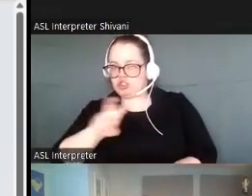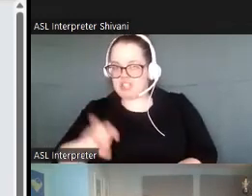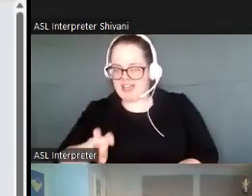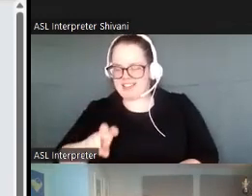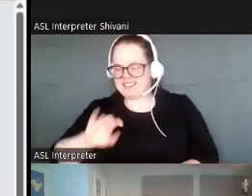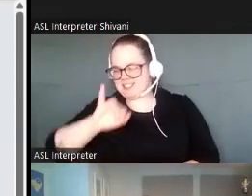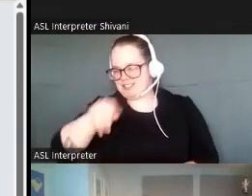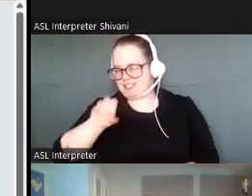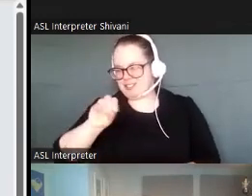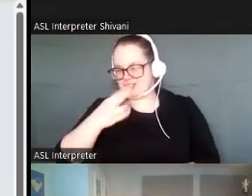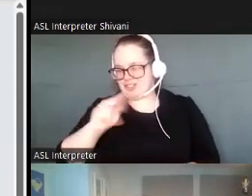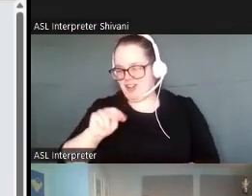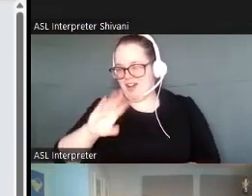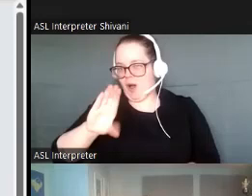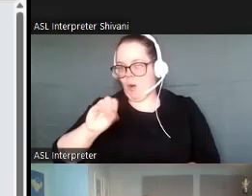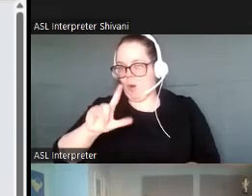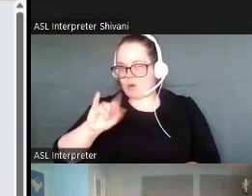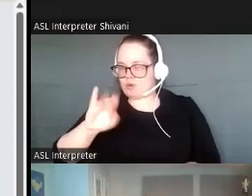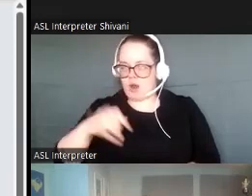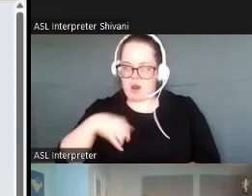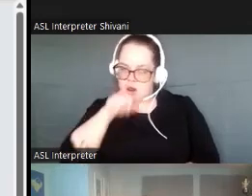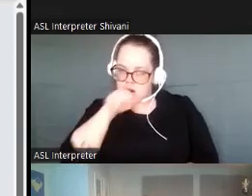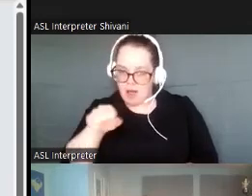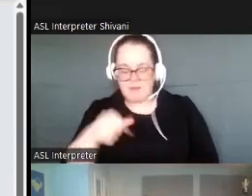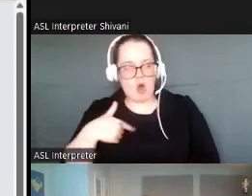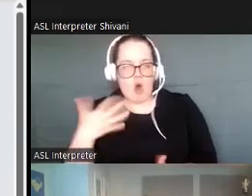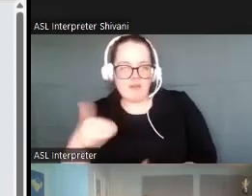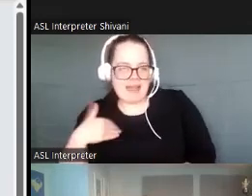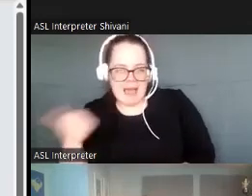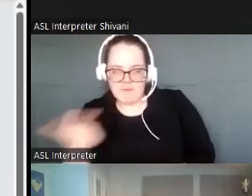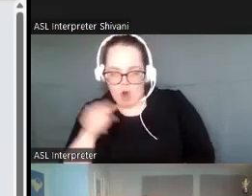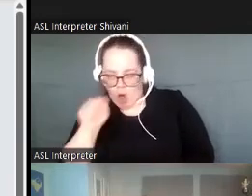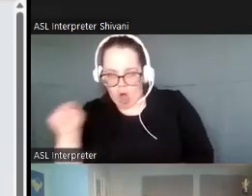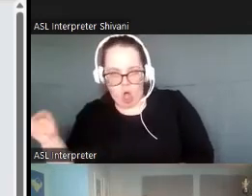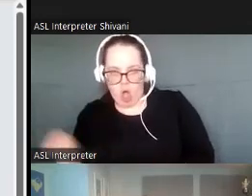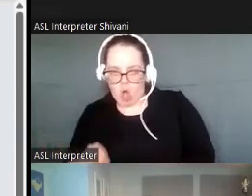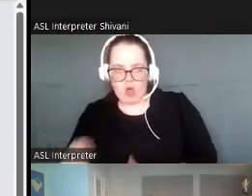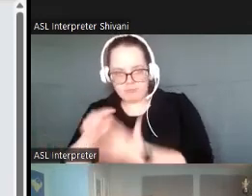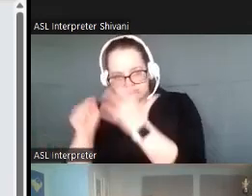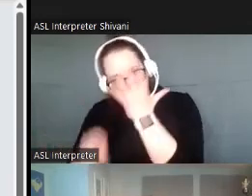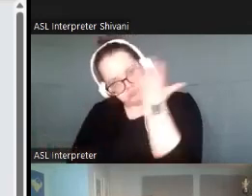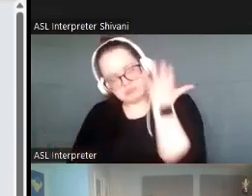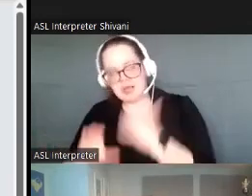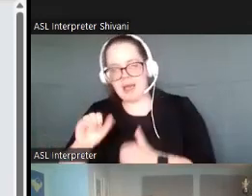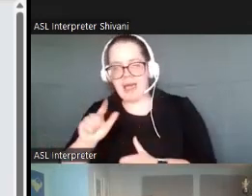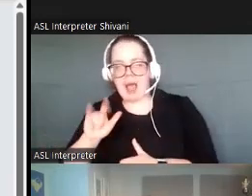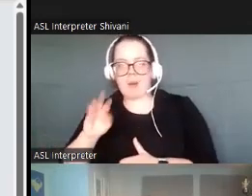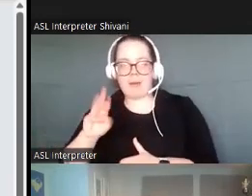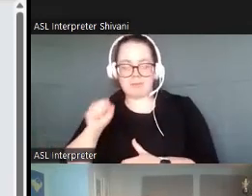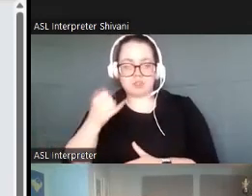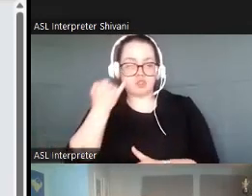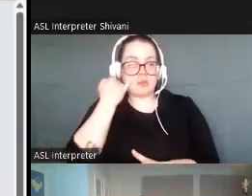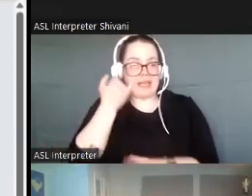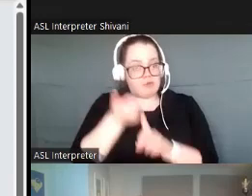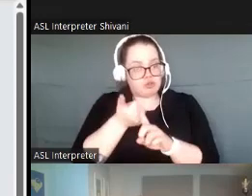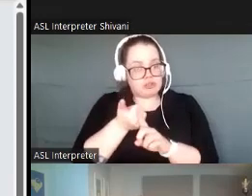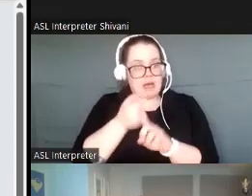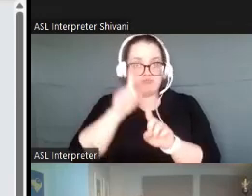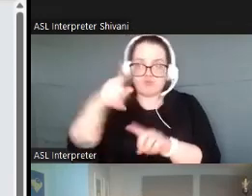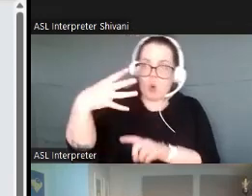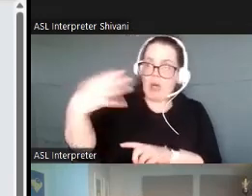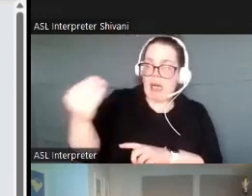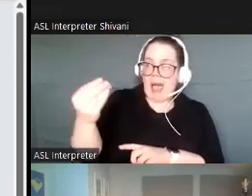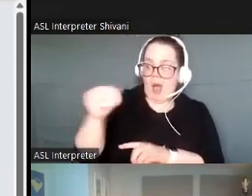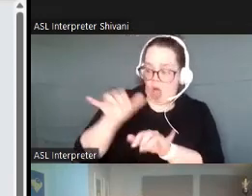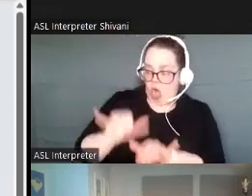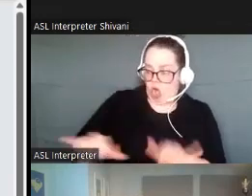Coltrane ever did. So if all you're doing is going out and repeating everything John Coltrane did, then I'm not going to be as interested, because